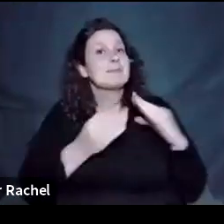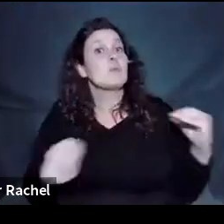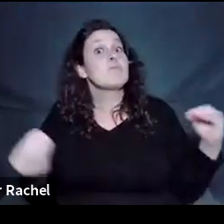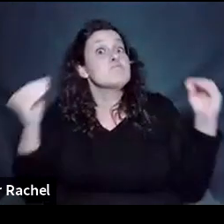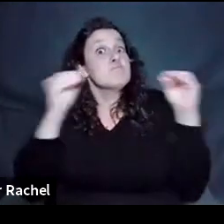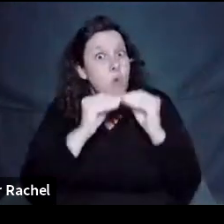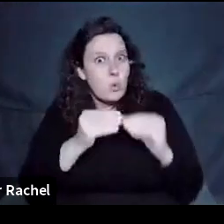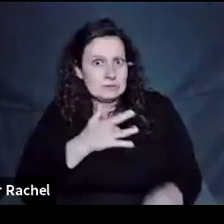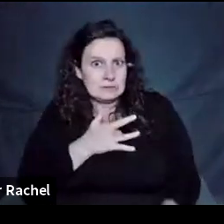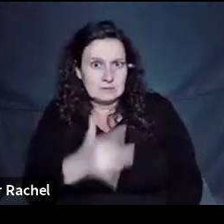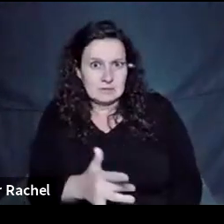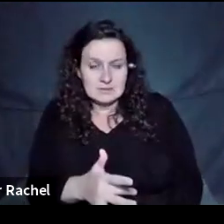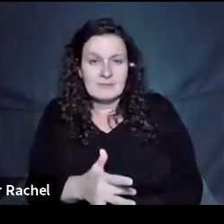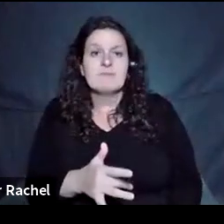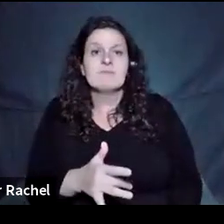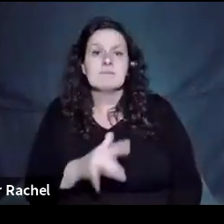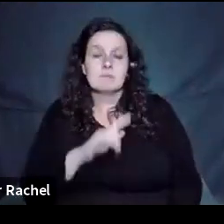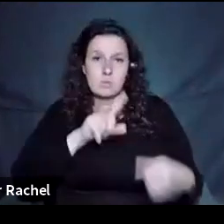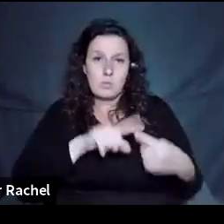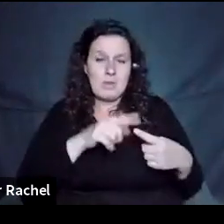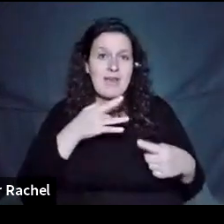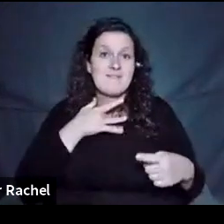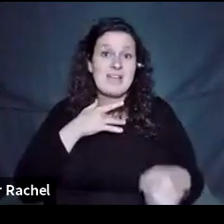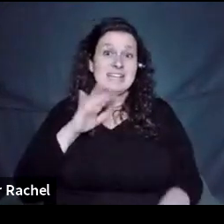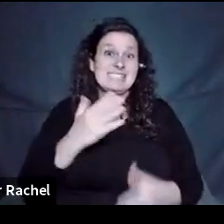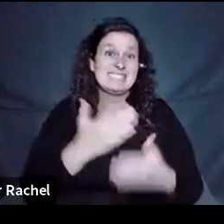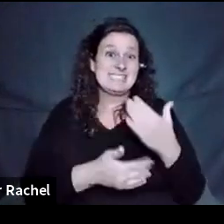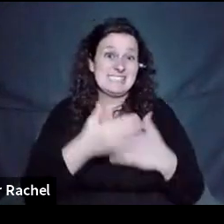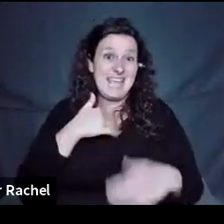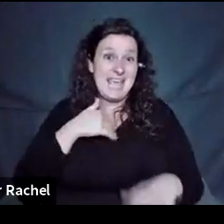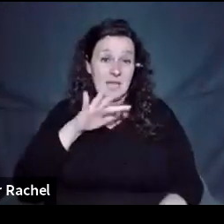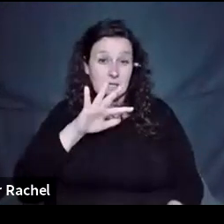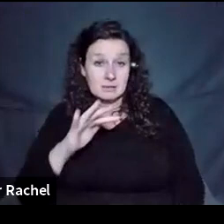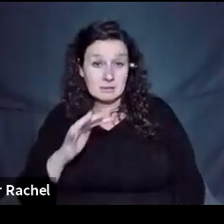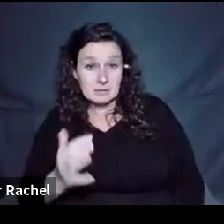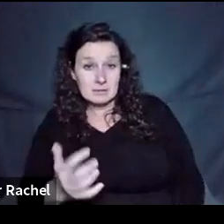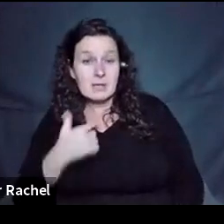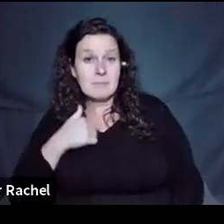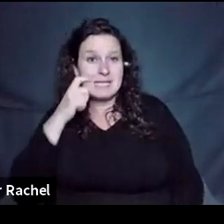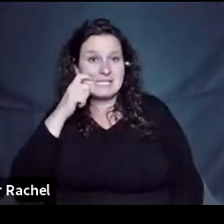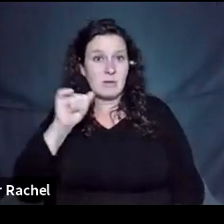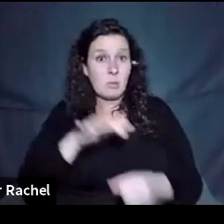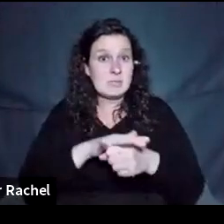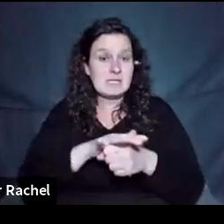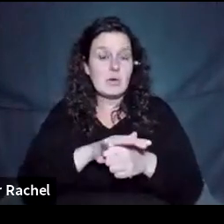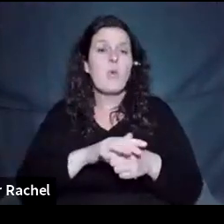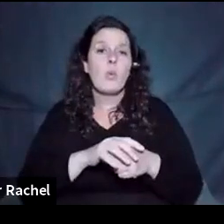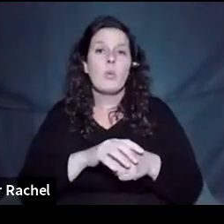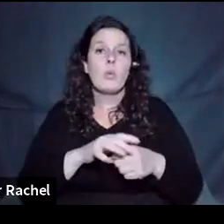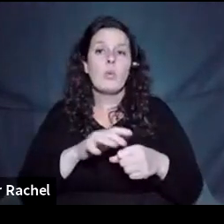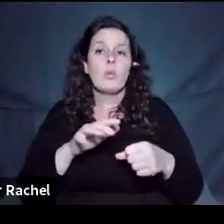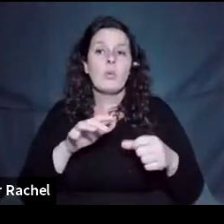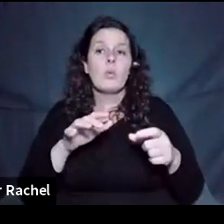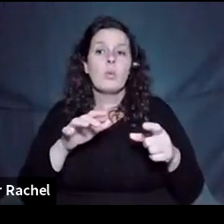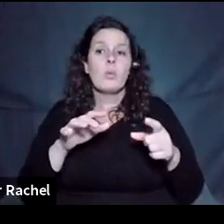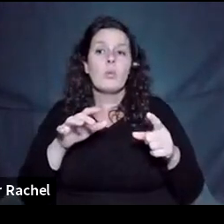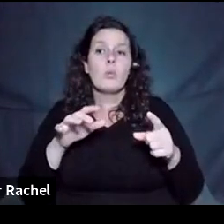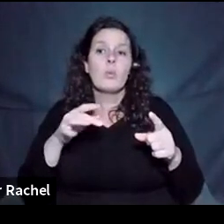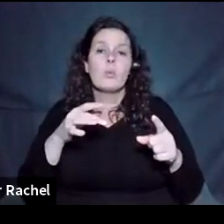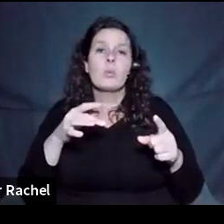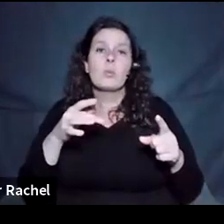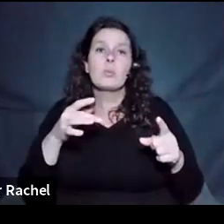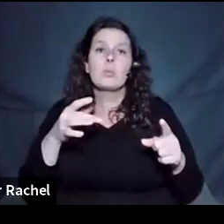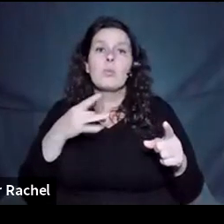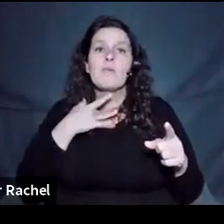And so when I felt his hand on my skin in those areas, it was